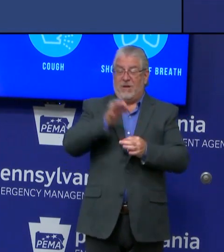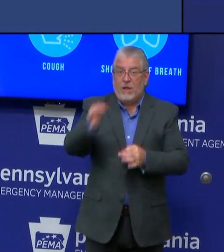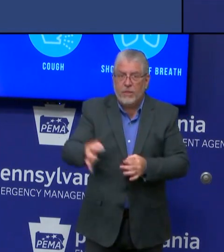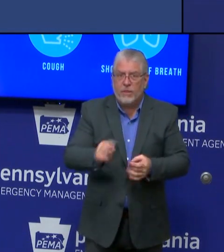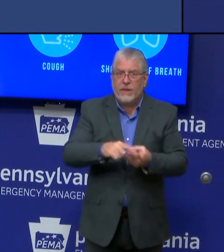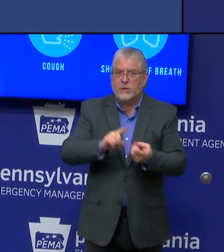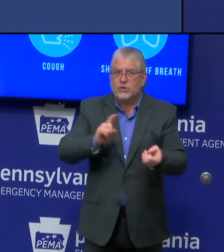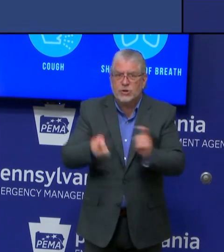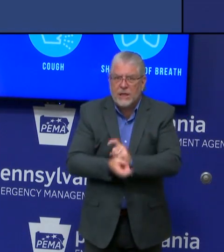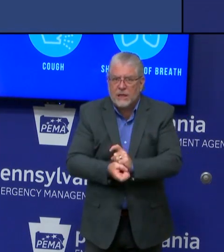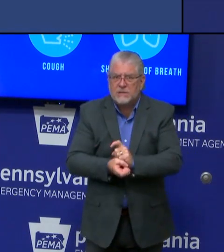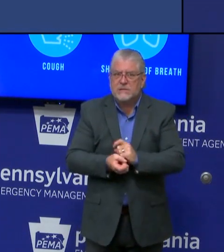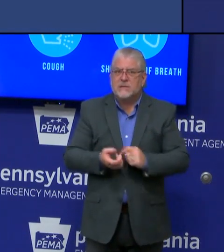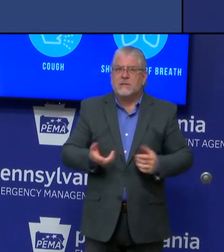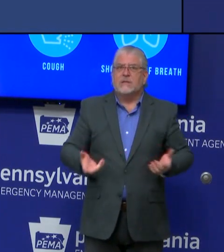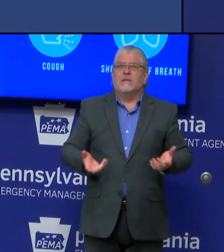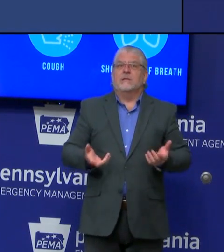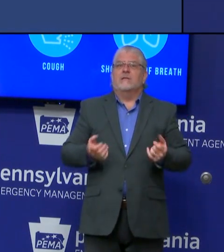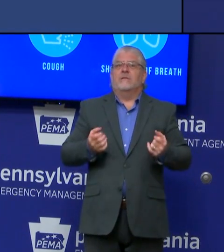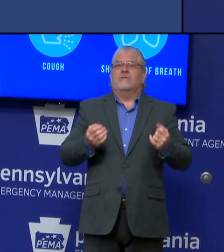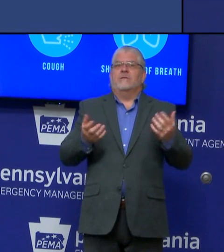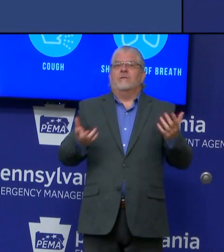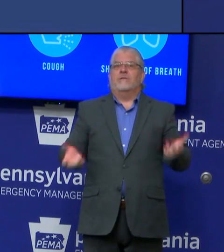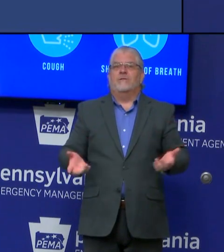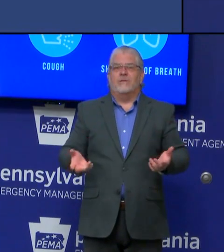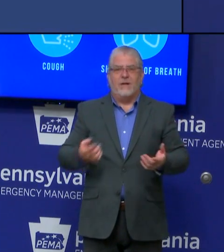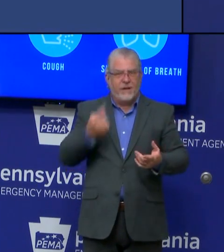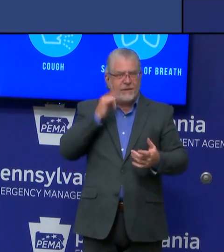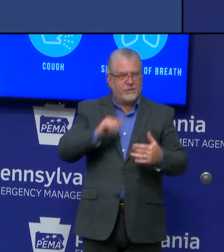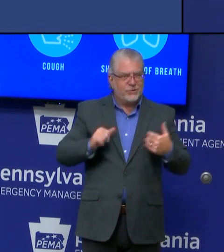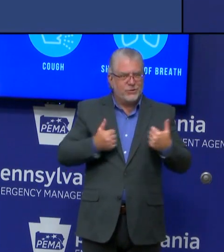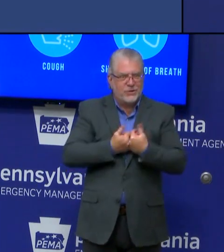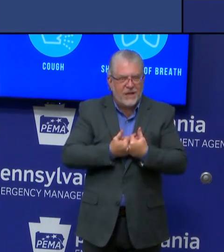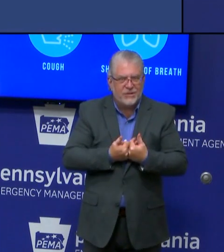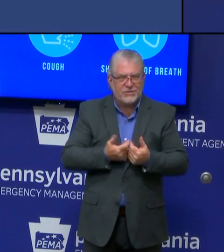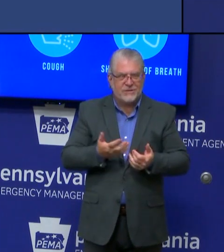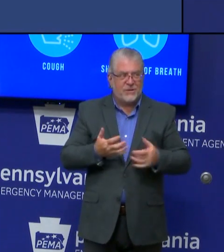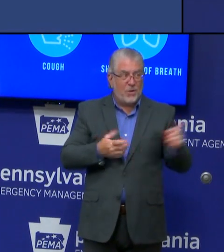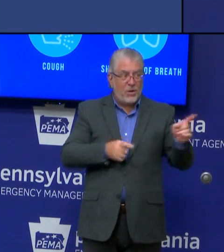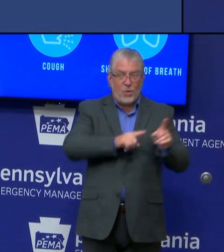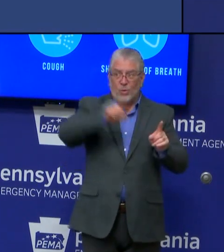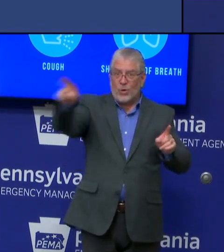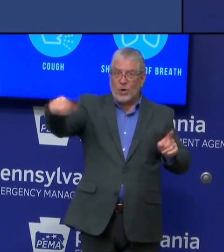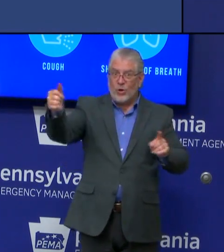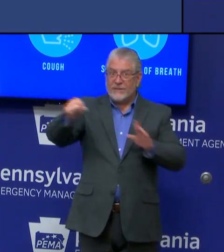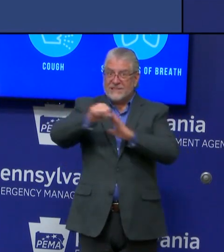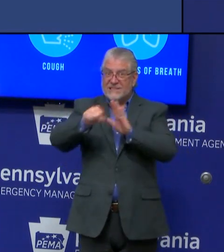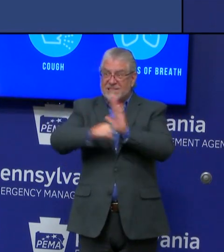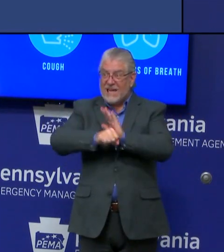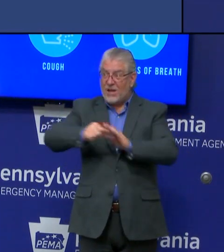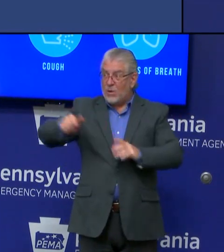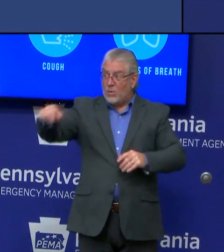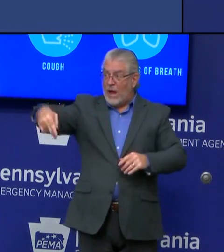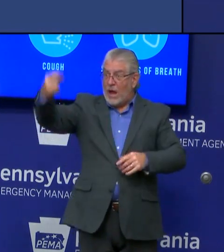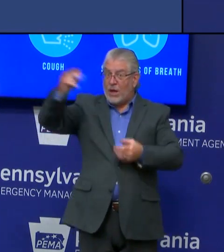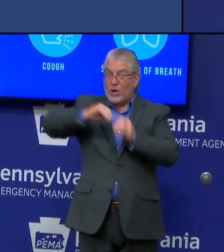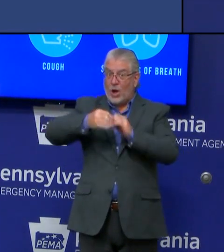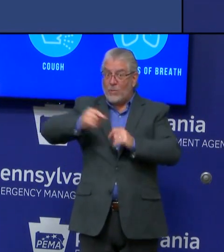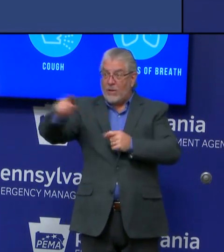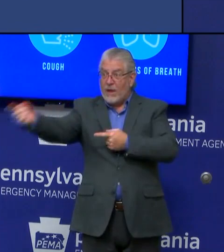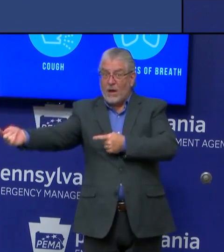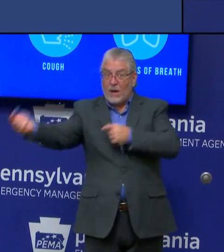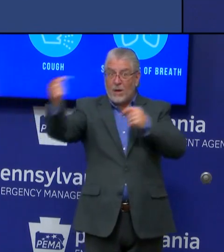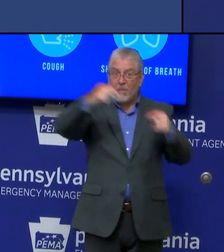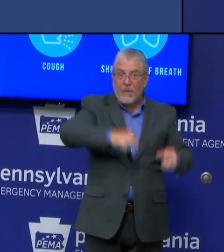think it is a challenge if you're going to a state that has significant incidence rates, and then you come back, which is why we have certain